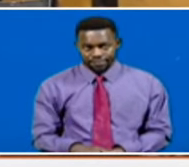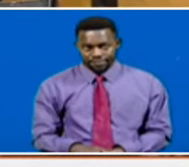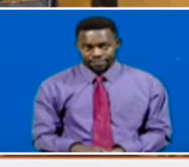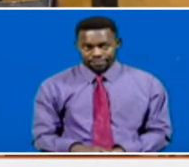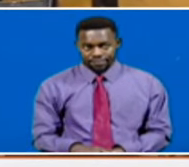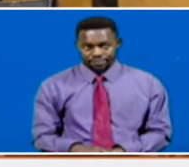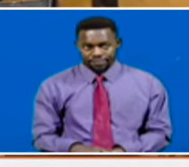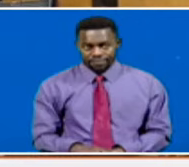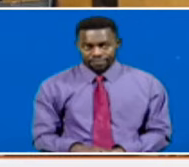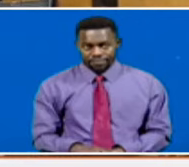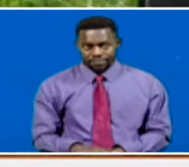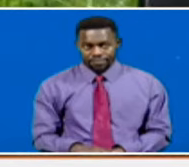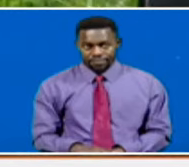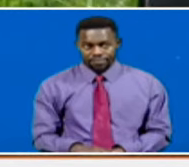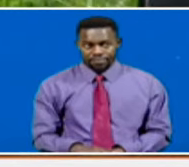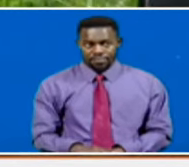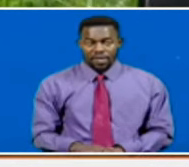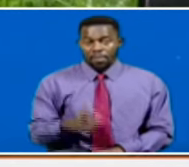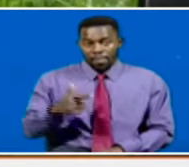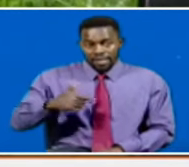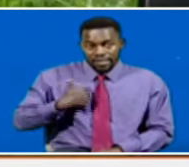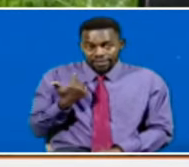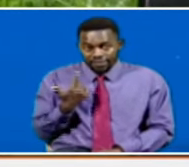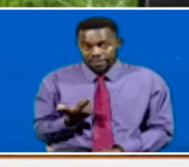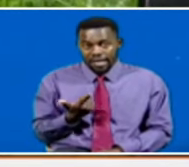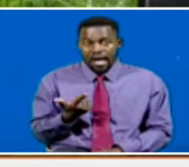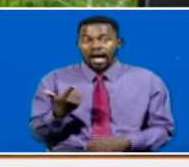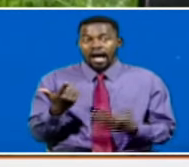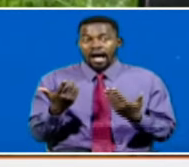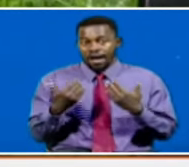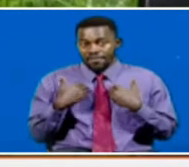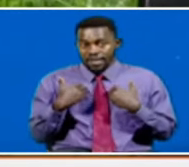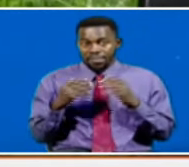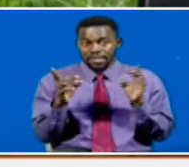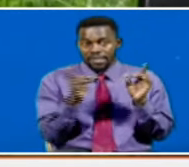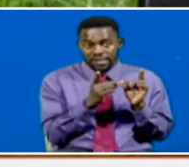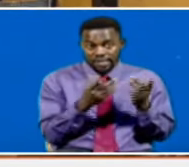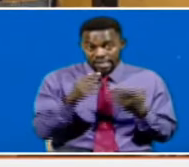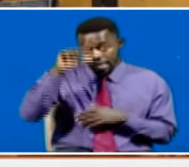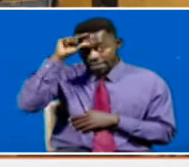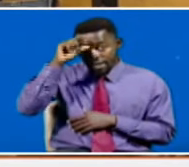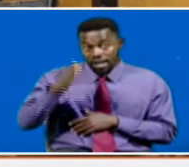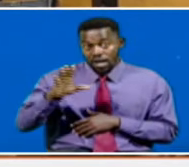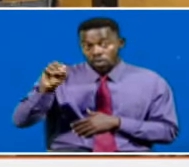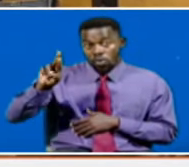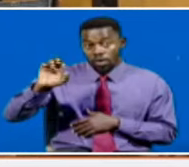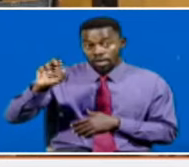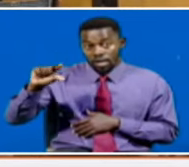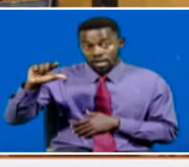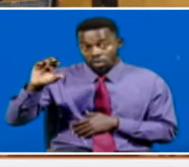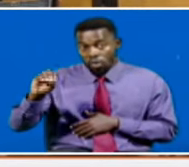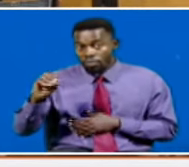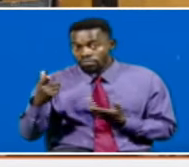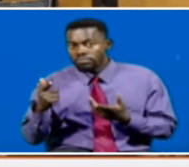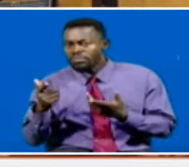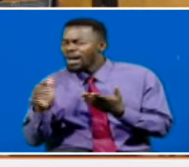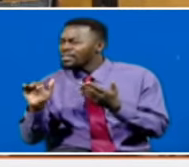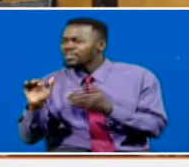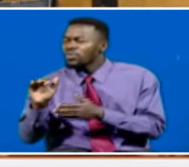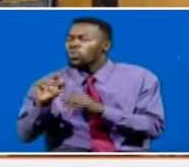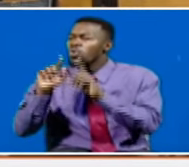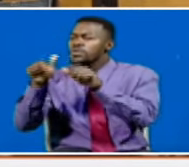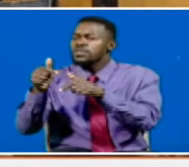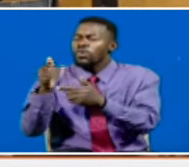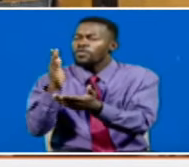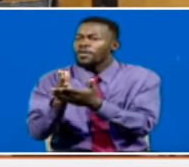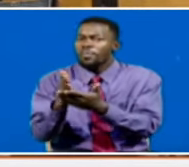I came in with my counsel, Governor Orengo, finding out why were they in my compound. They